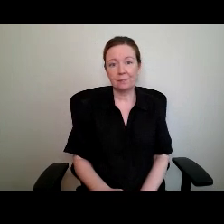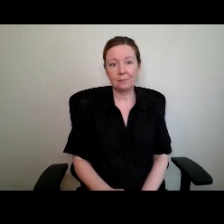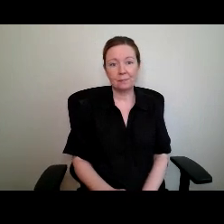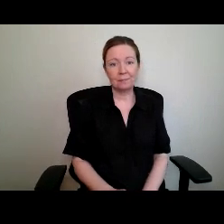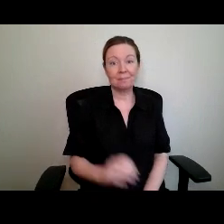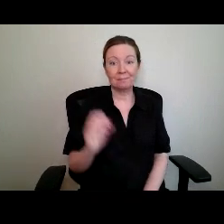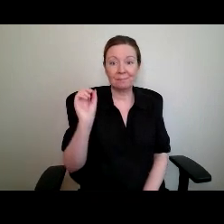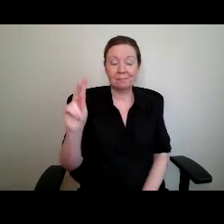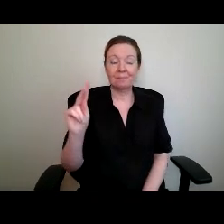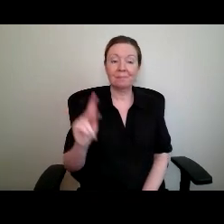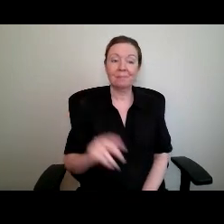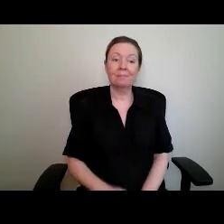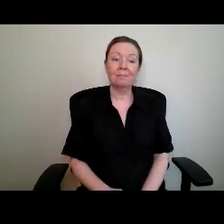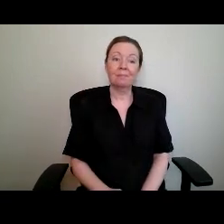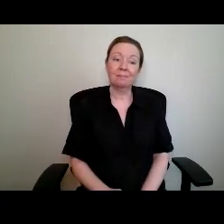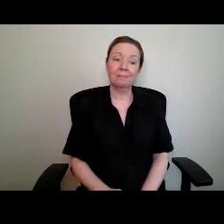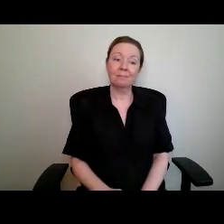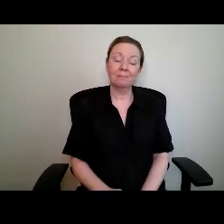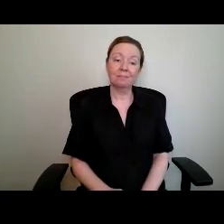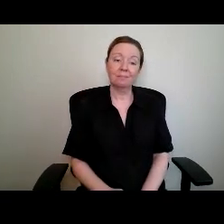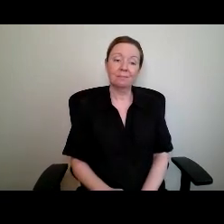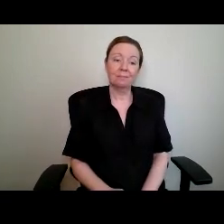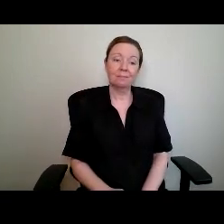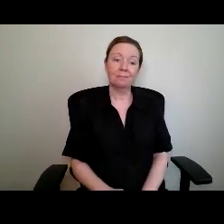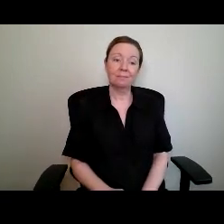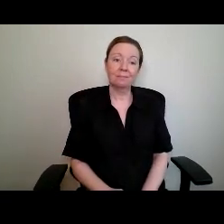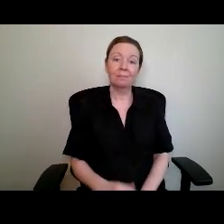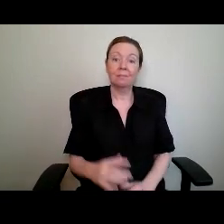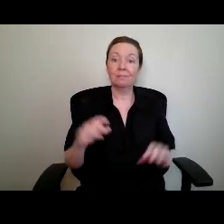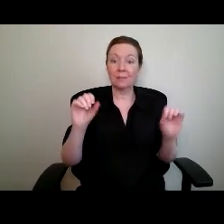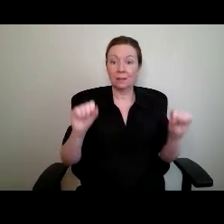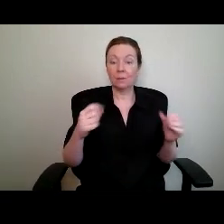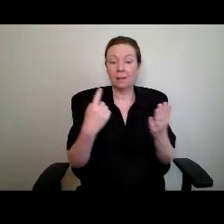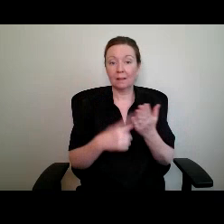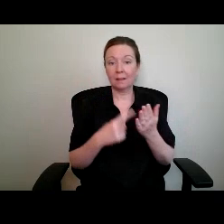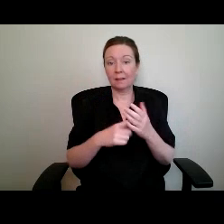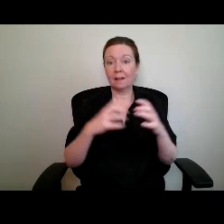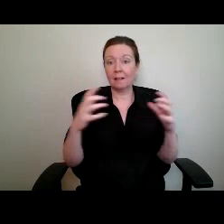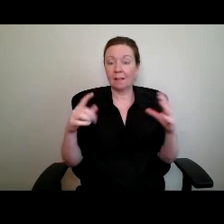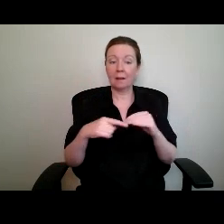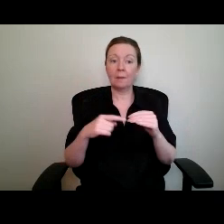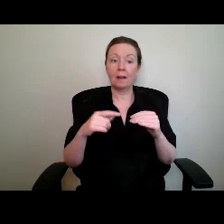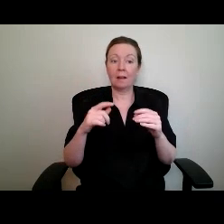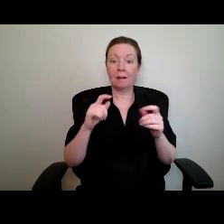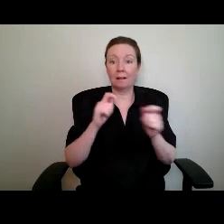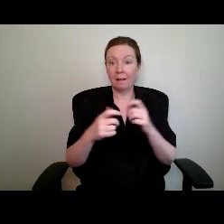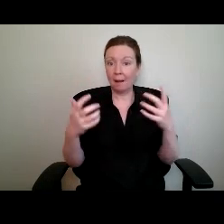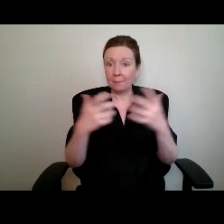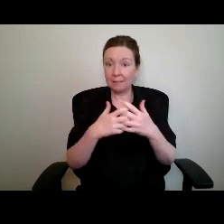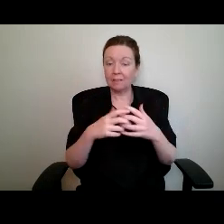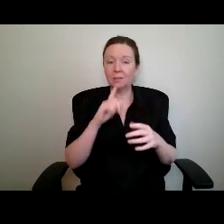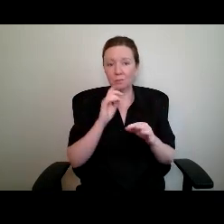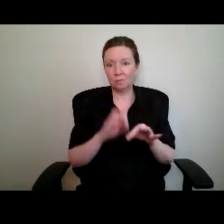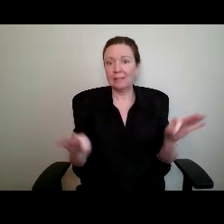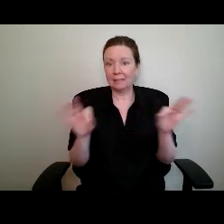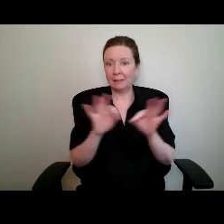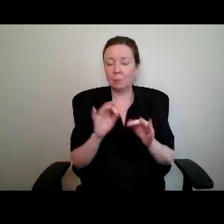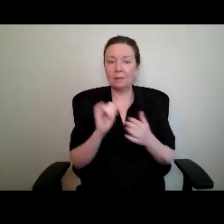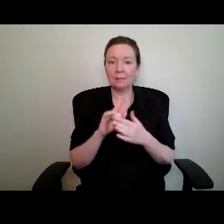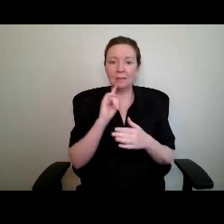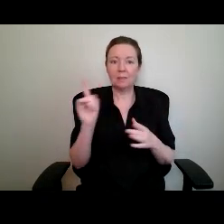Okay, and so we can talk a lot about accommodations. I think this is really important. This is really